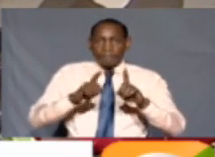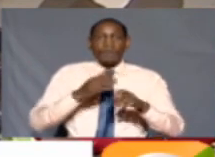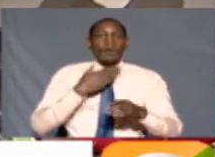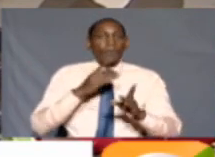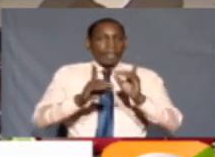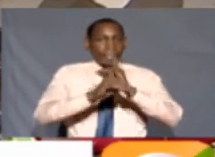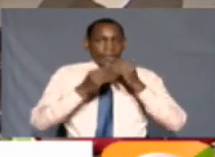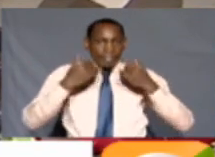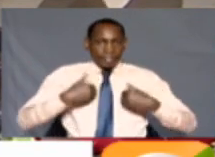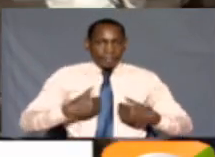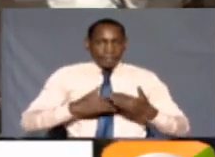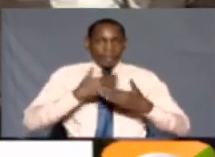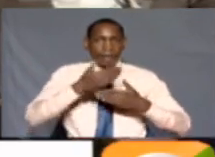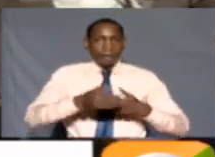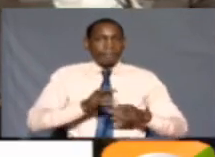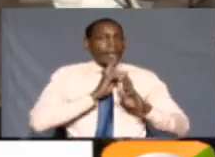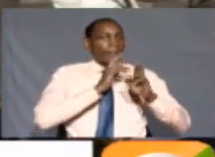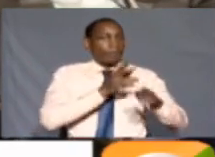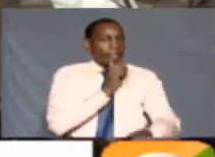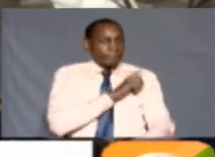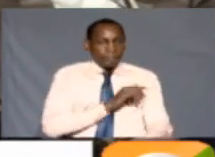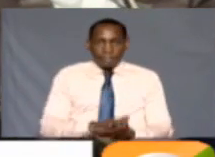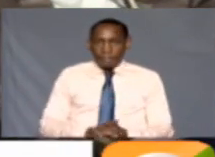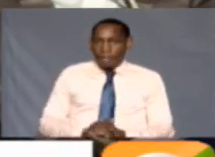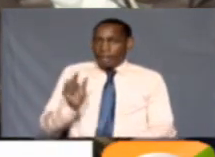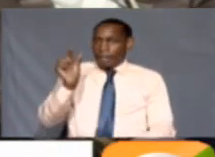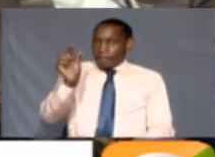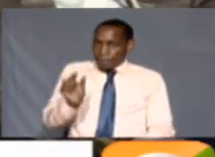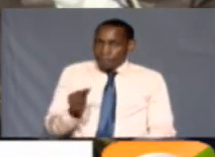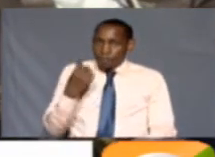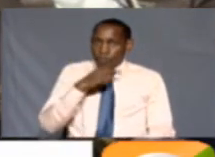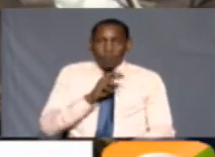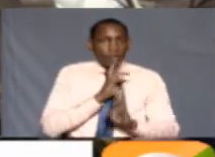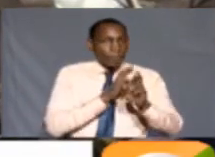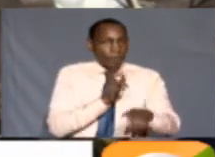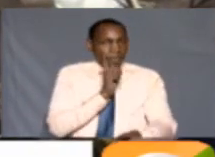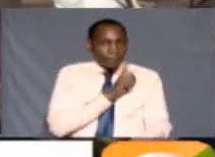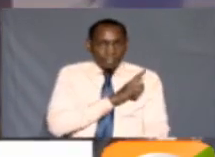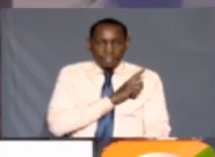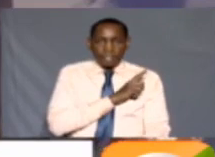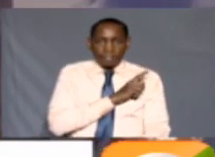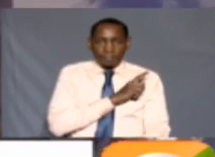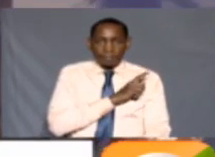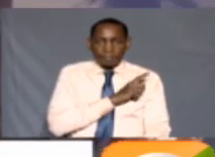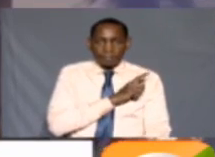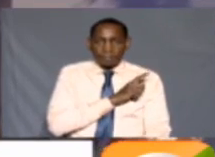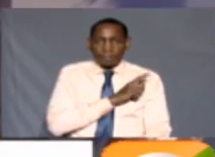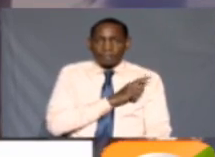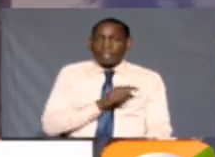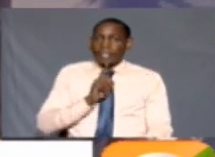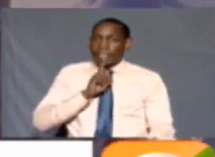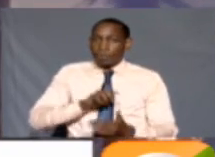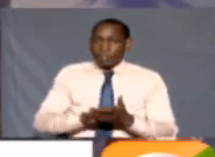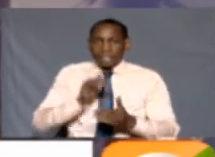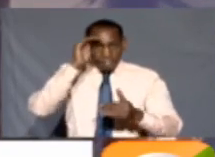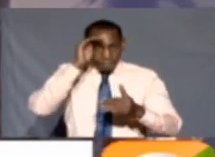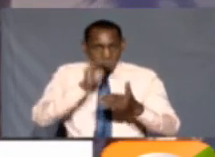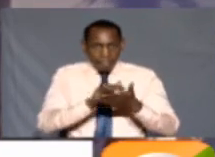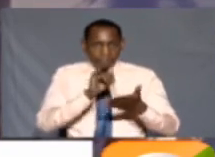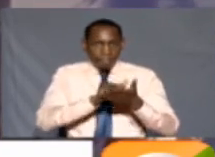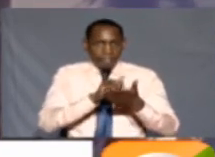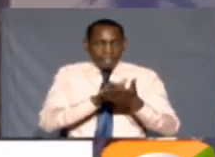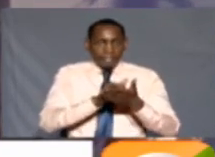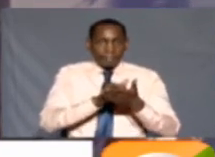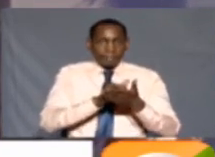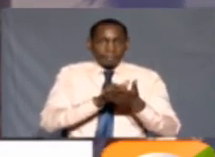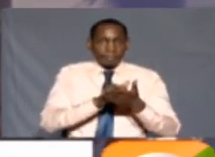defend yourself after having been a whistleblower. No, a whistleblower acts in good faith. He acts in good faith. He believes that there's a shared and settled